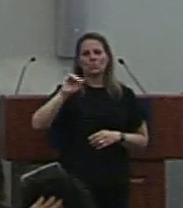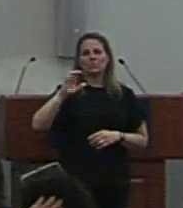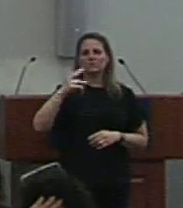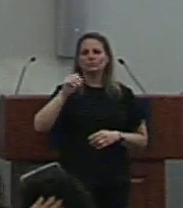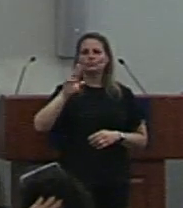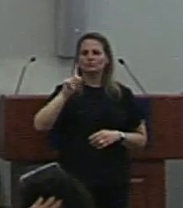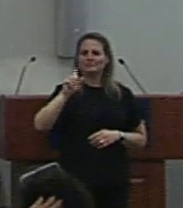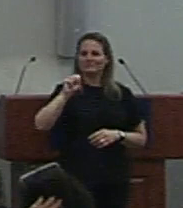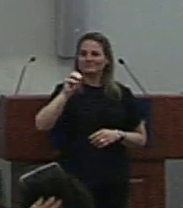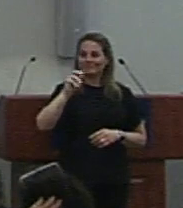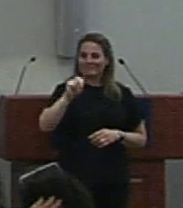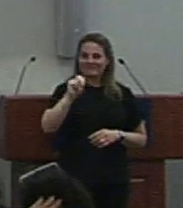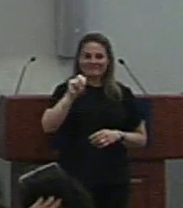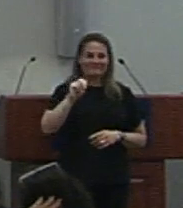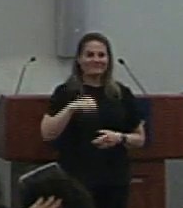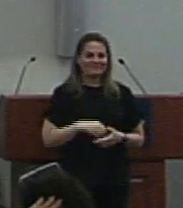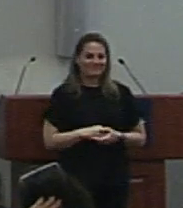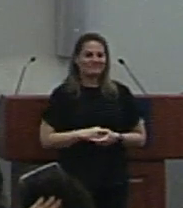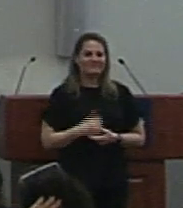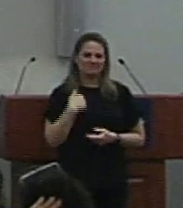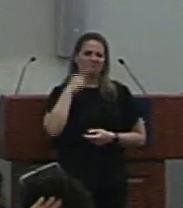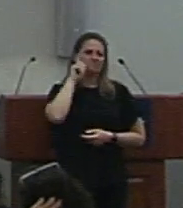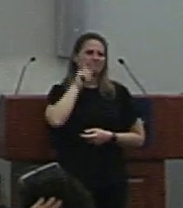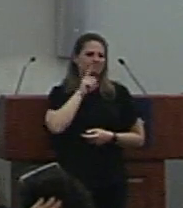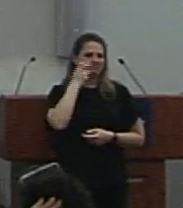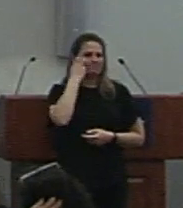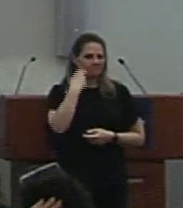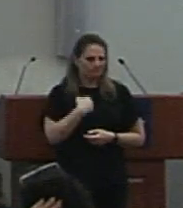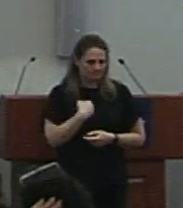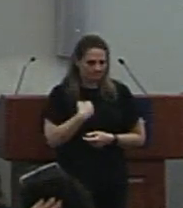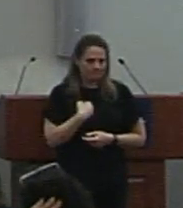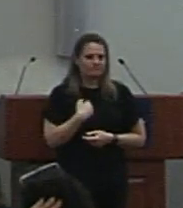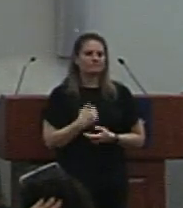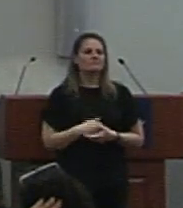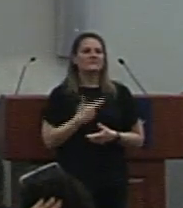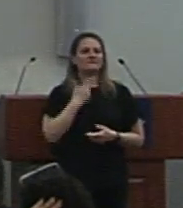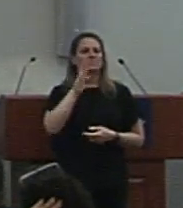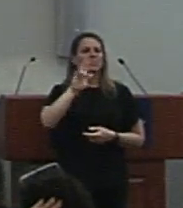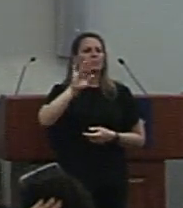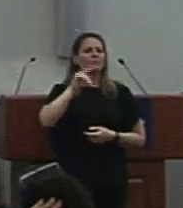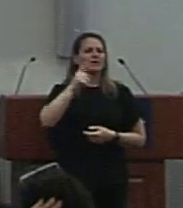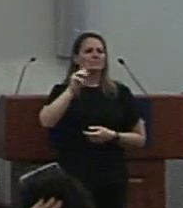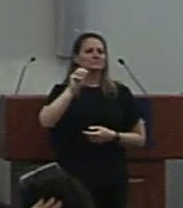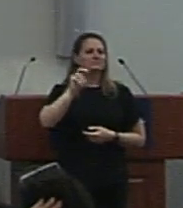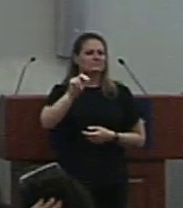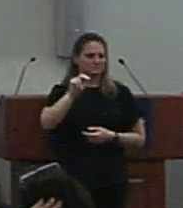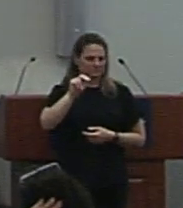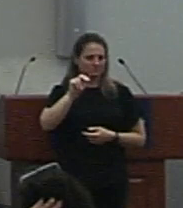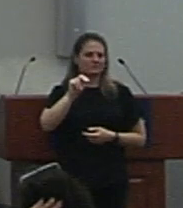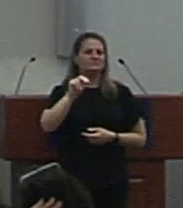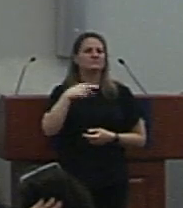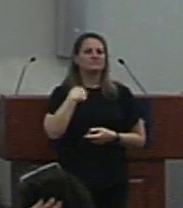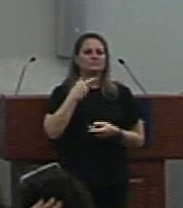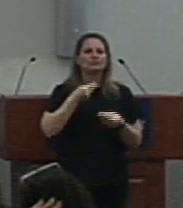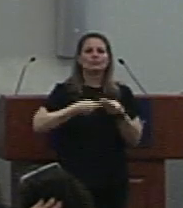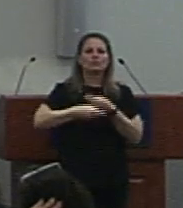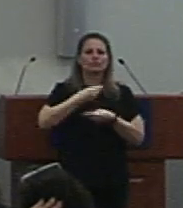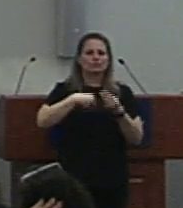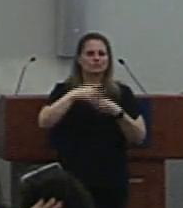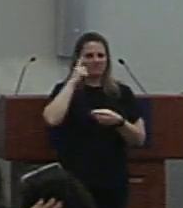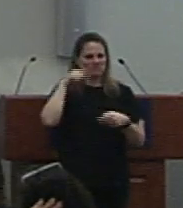Brighton. I am the treasurer, and I have two priorities, actually, that are very important to me.